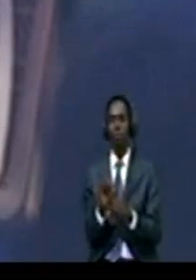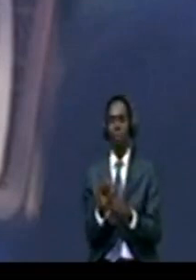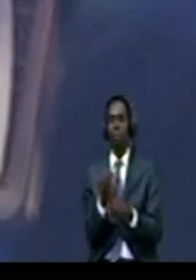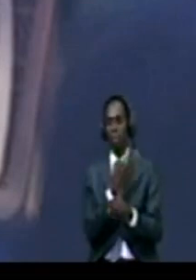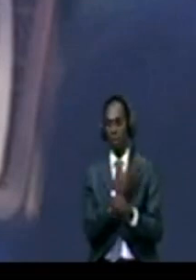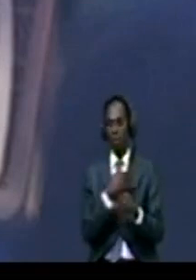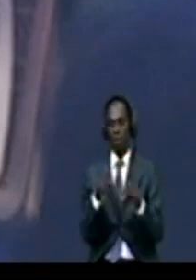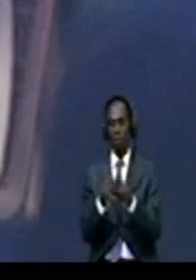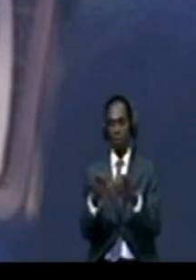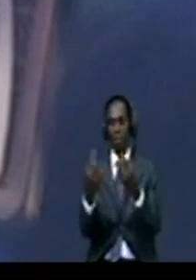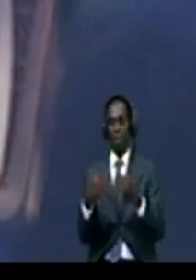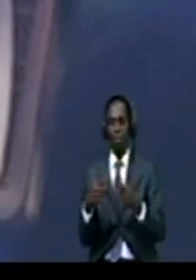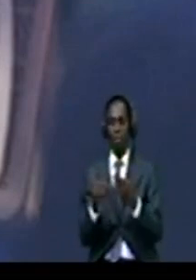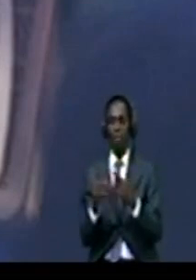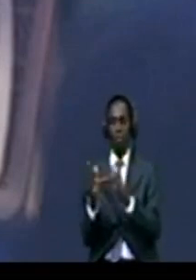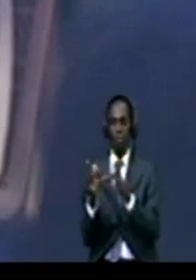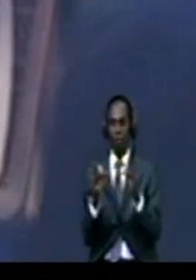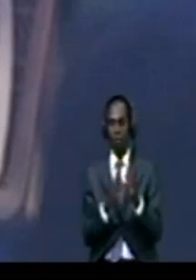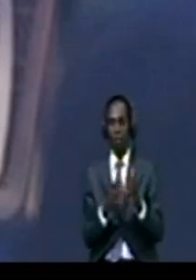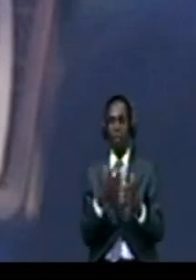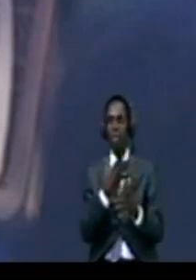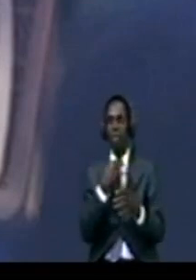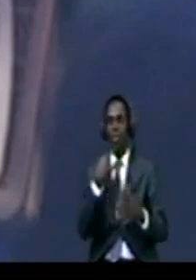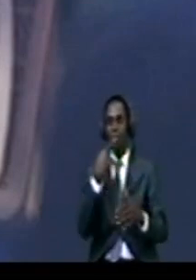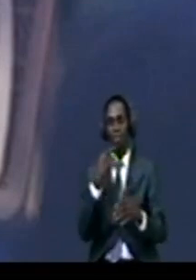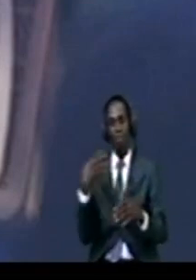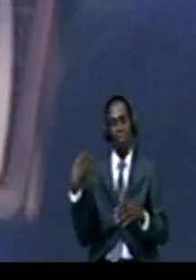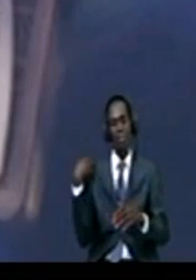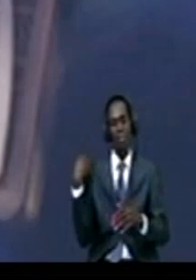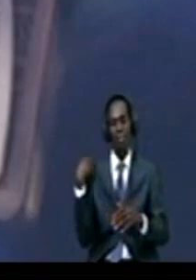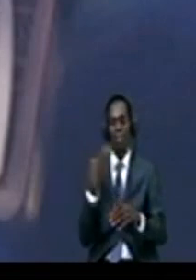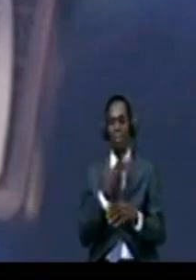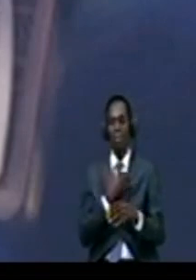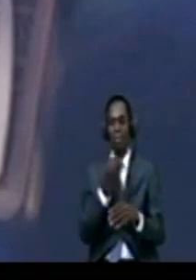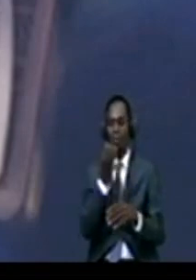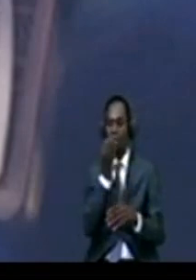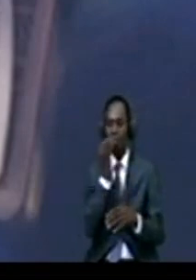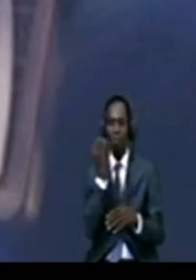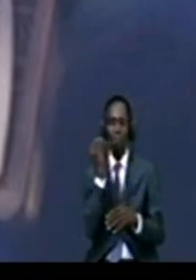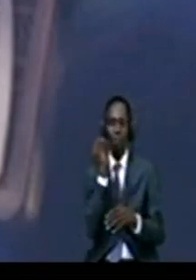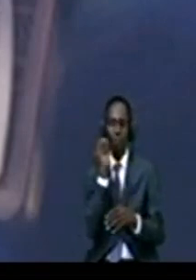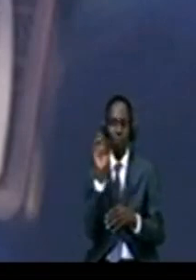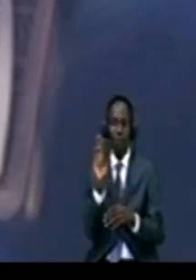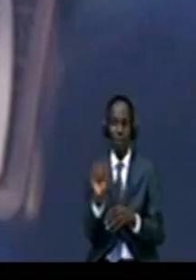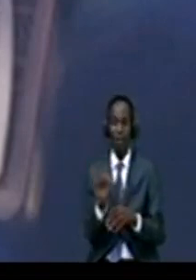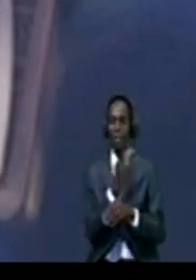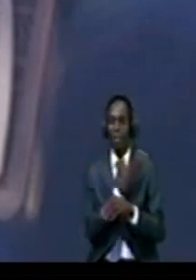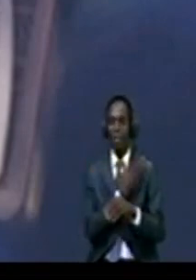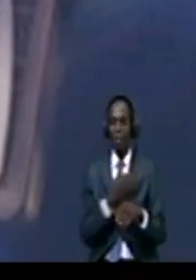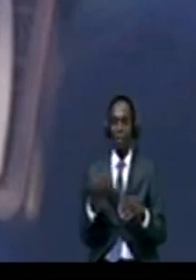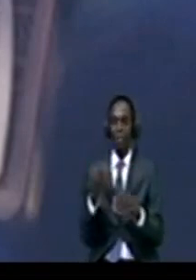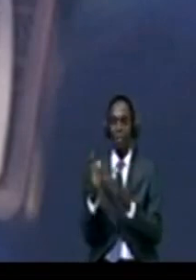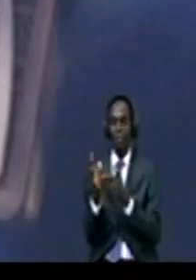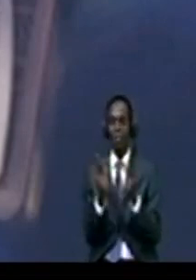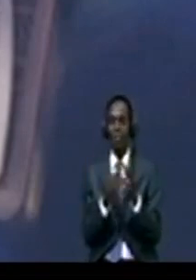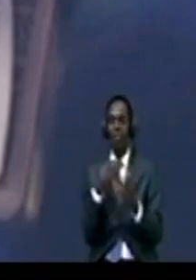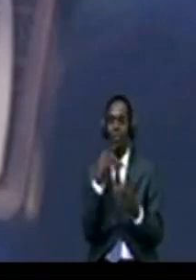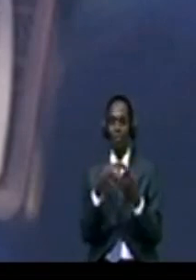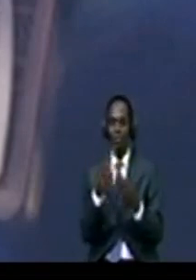he came to Jesus and said, Hail, Master, and kissed him. And Jesus said unto him,